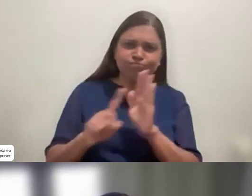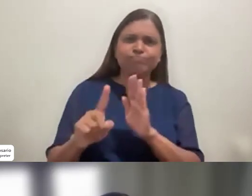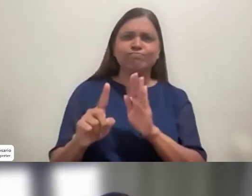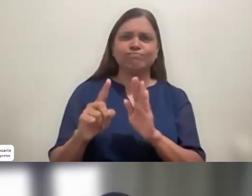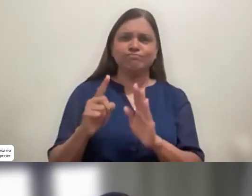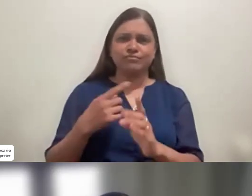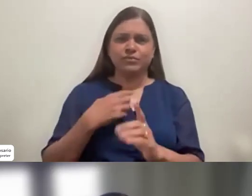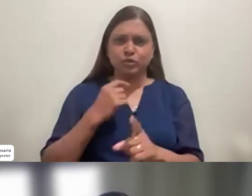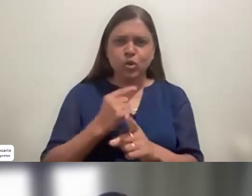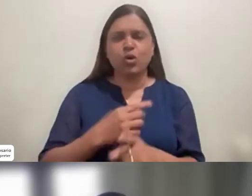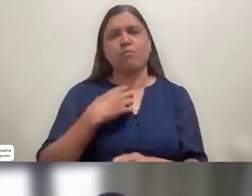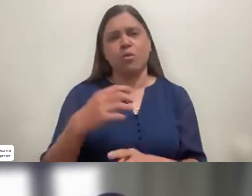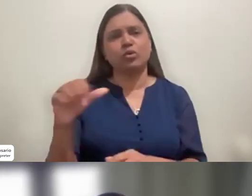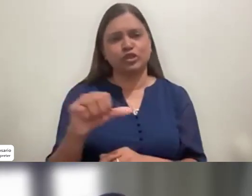thanks.